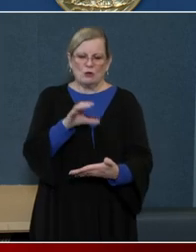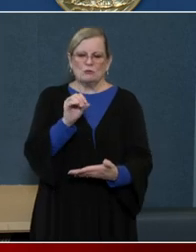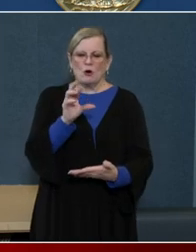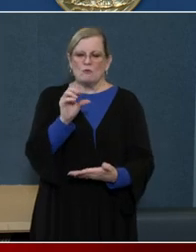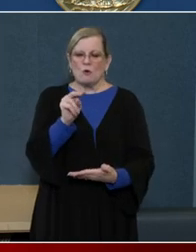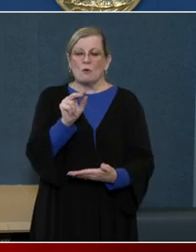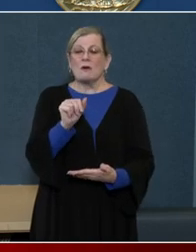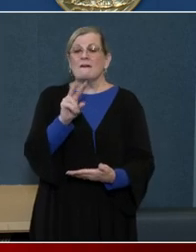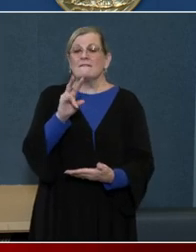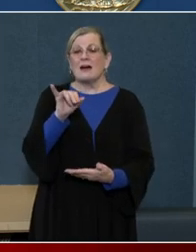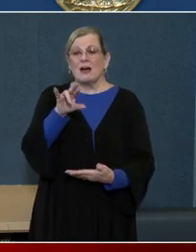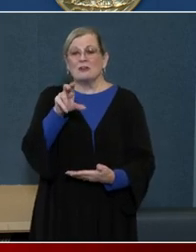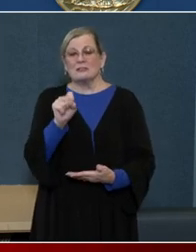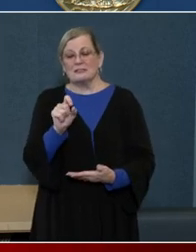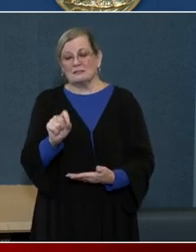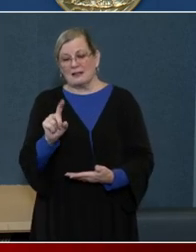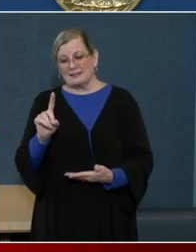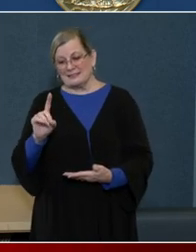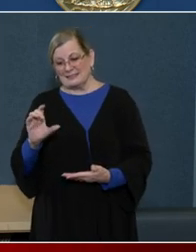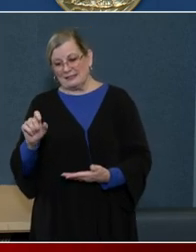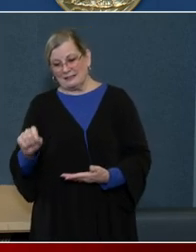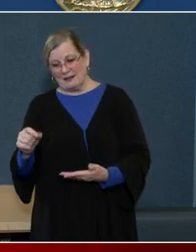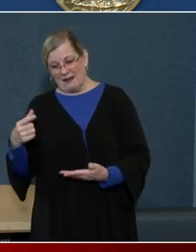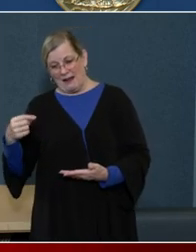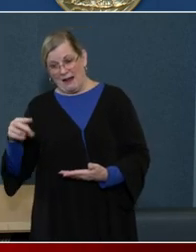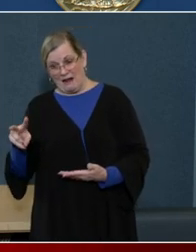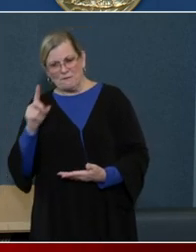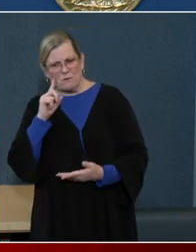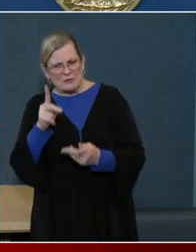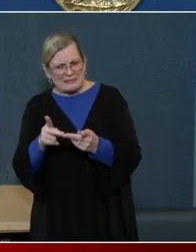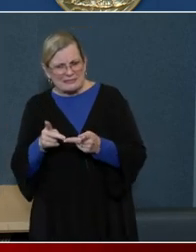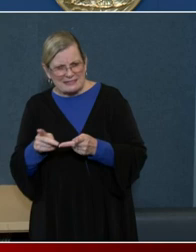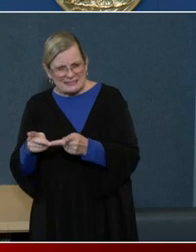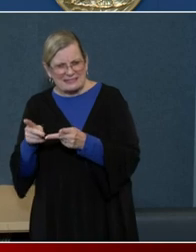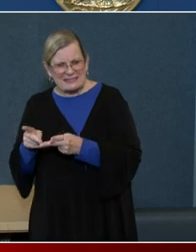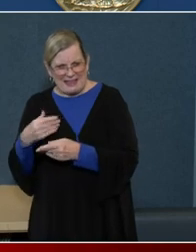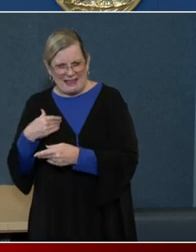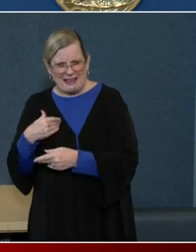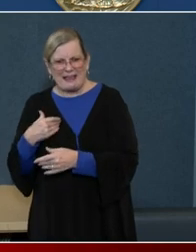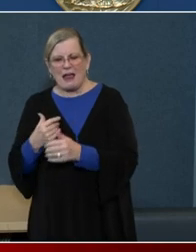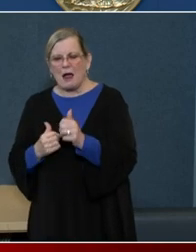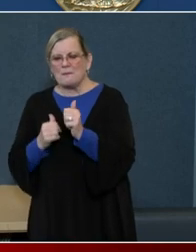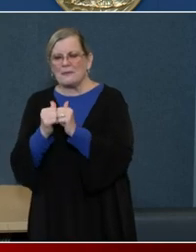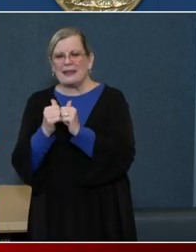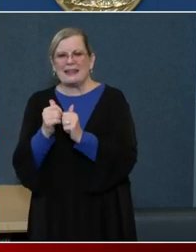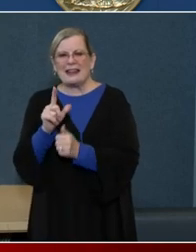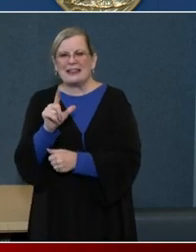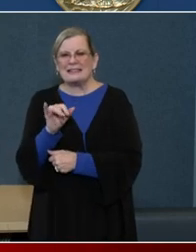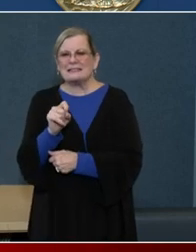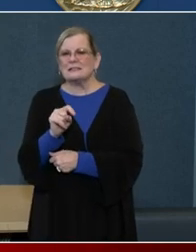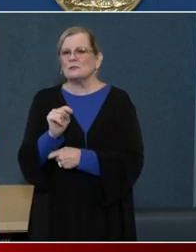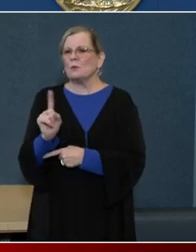coronavirus.dc.gov. for up-to-date listings on where you might get tested. This Monday, just go